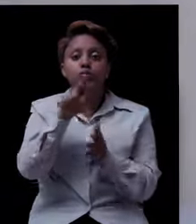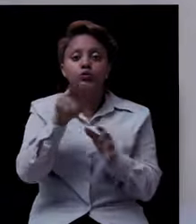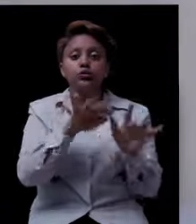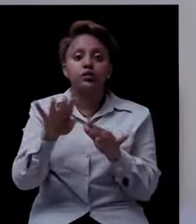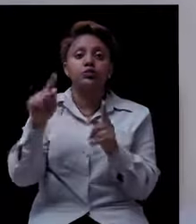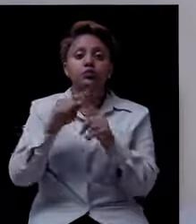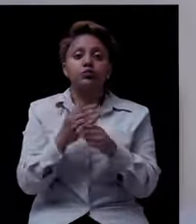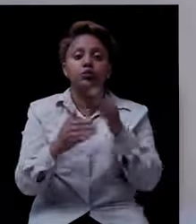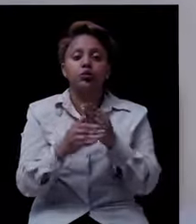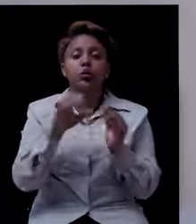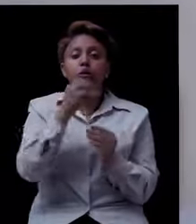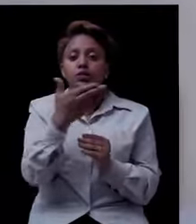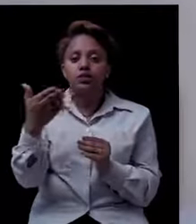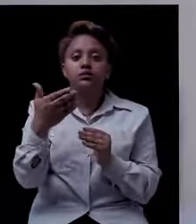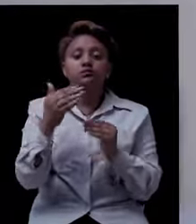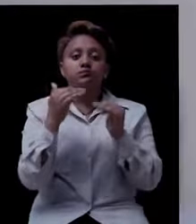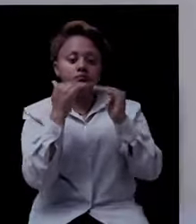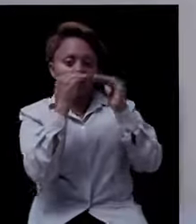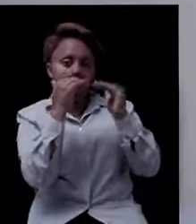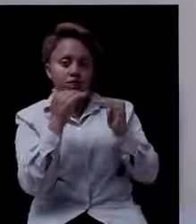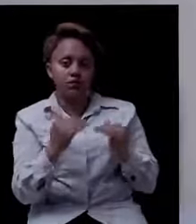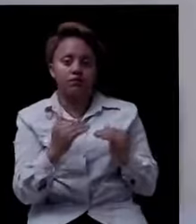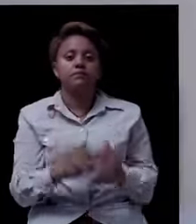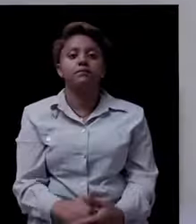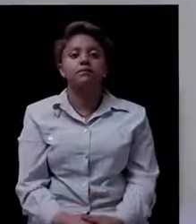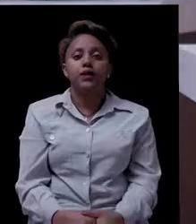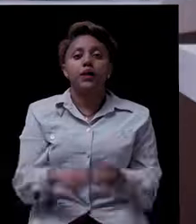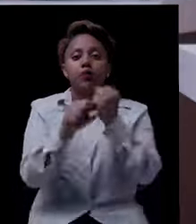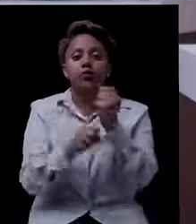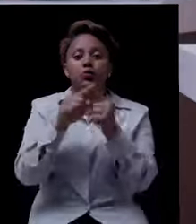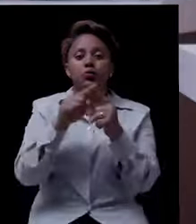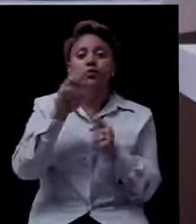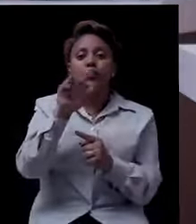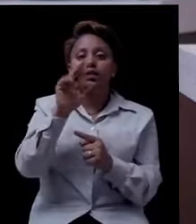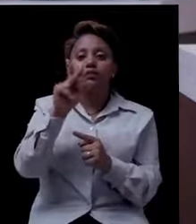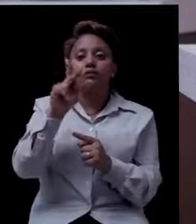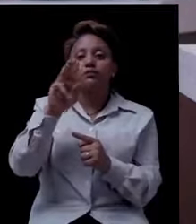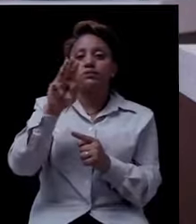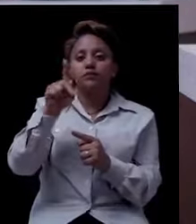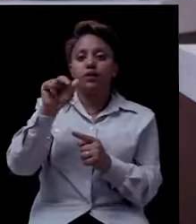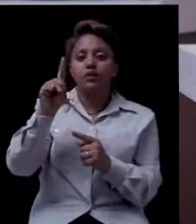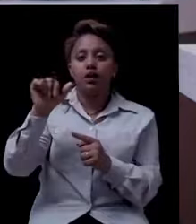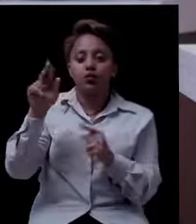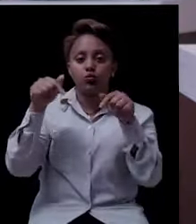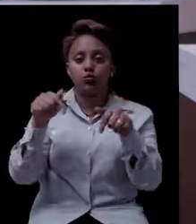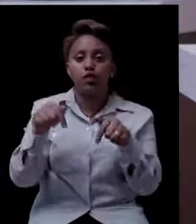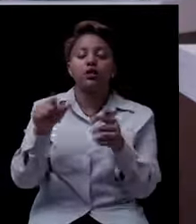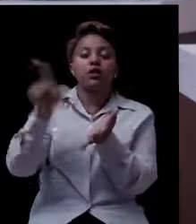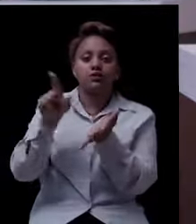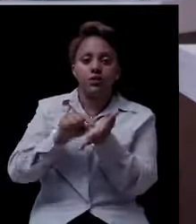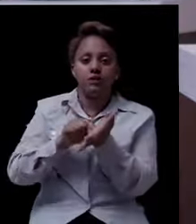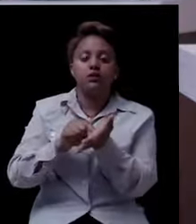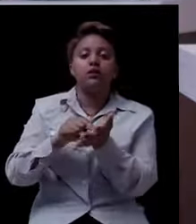uses computer-aided design to build objects layer by layer. According to Wikipedia, today,